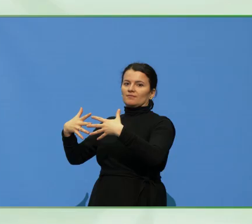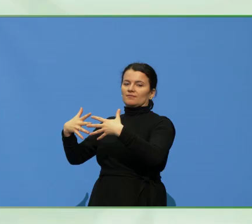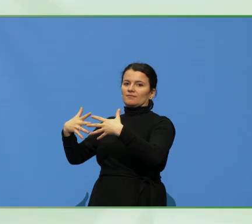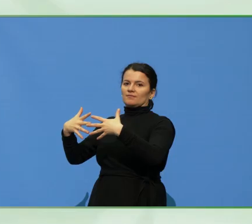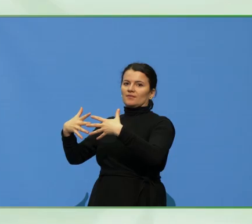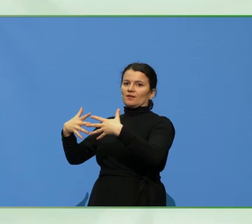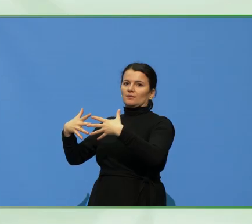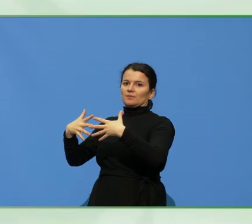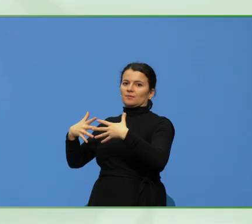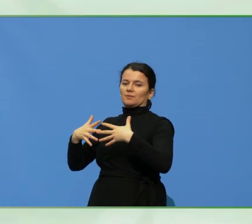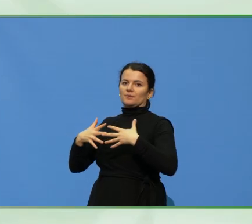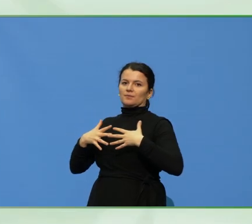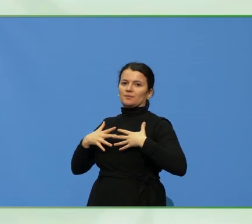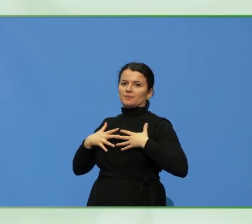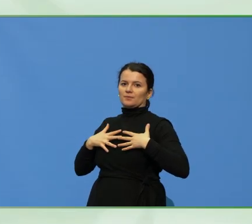and out.